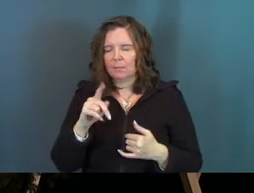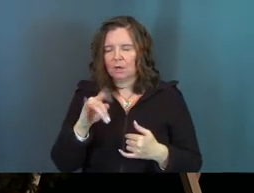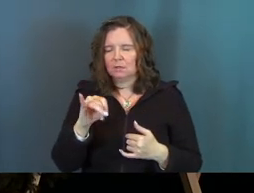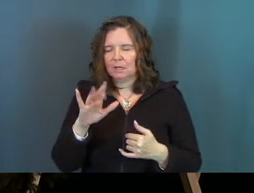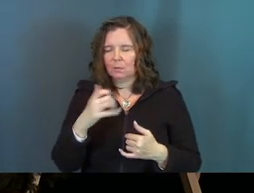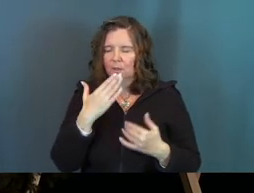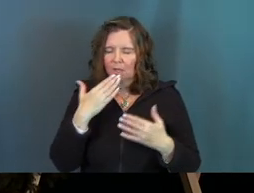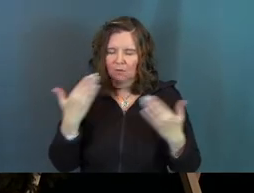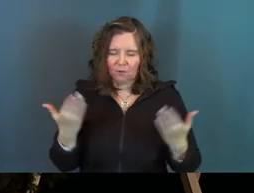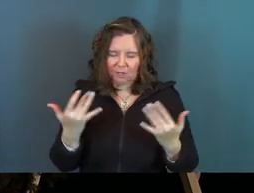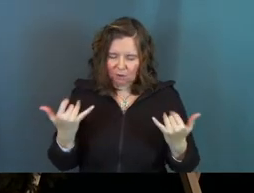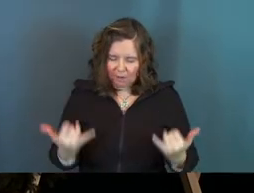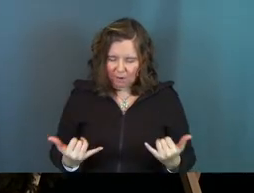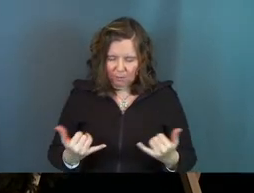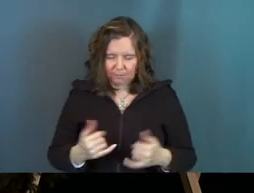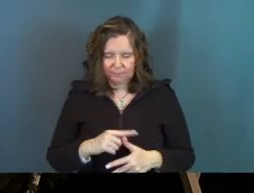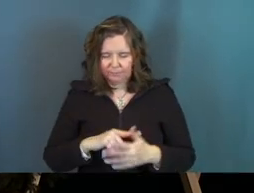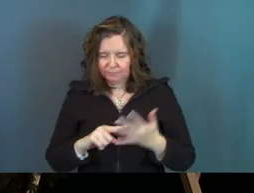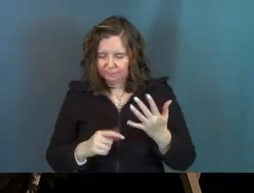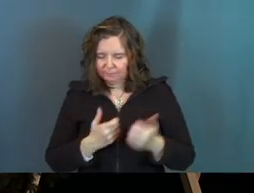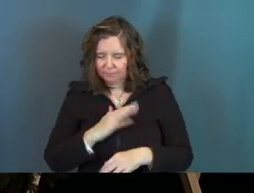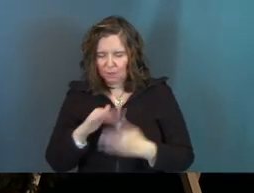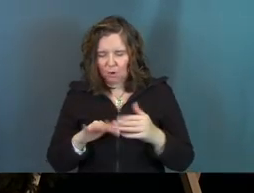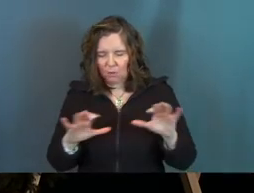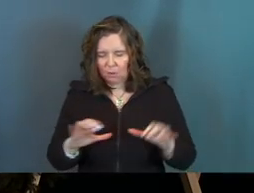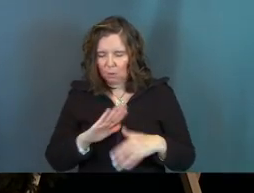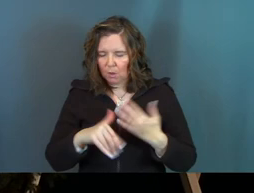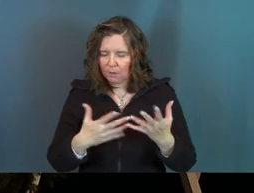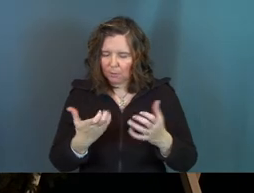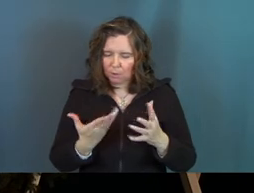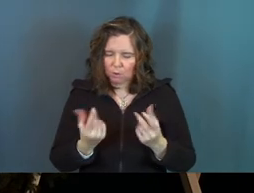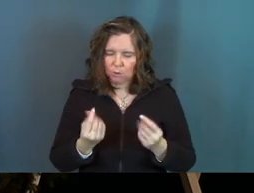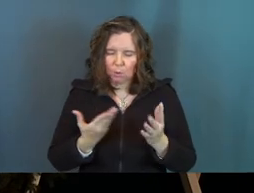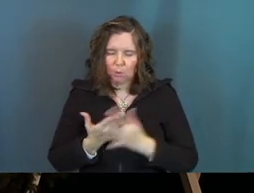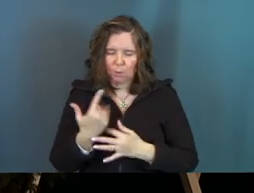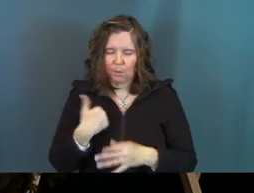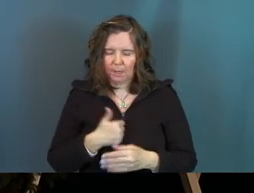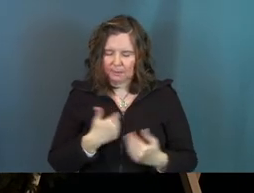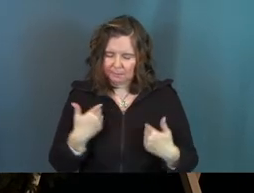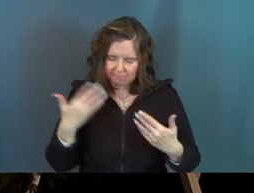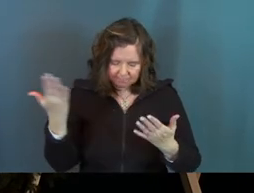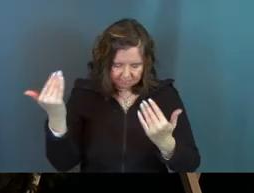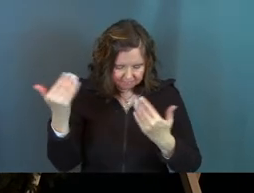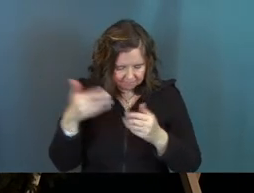thank you for here and now and all that you're doing and all that you want to do through us. Have your way.